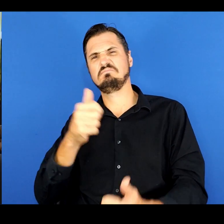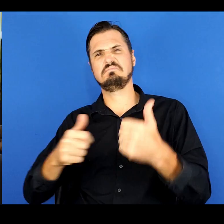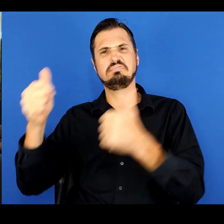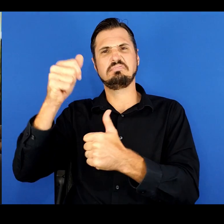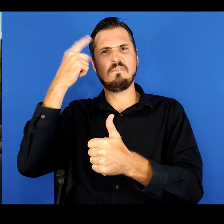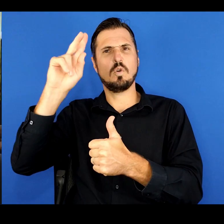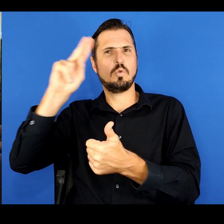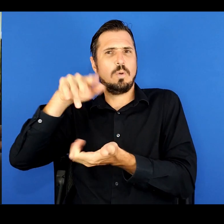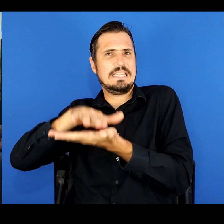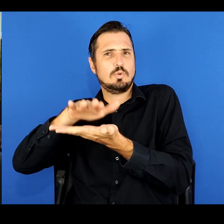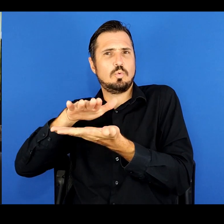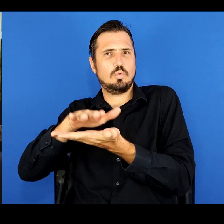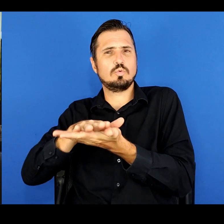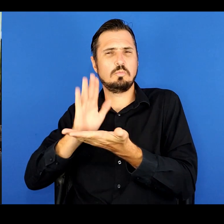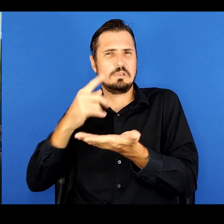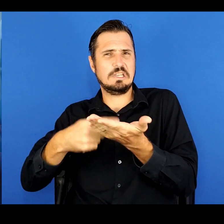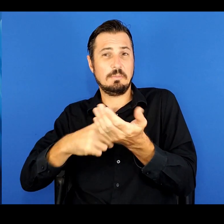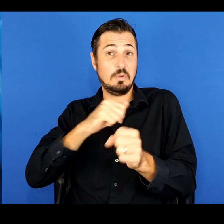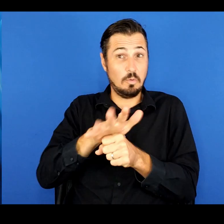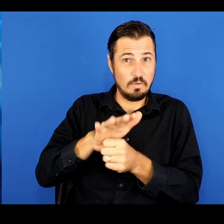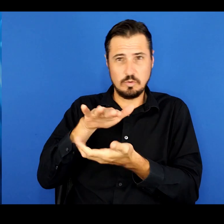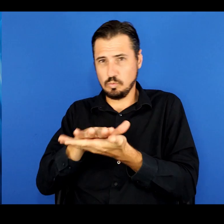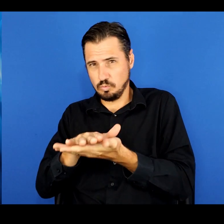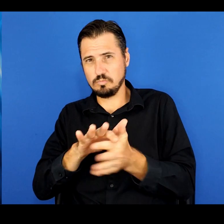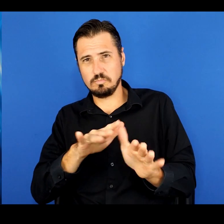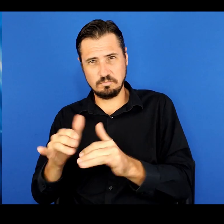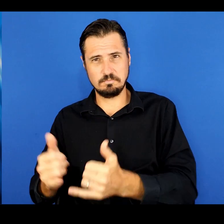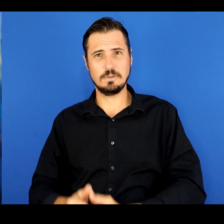Area Superintendent, to address COVID and our schools.